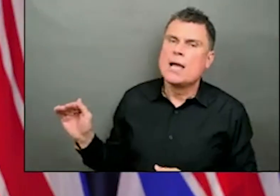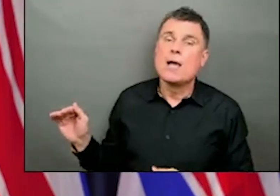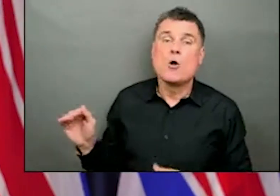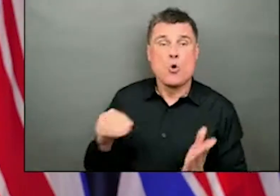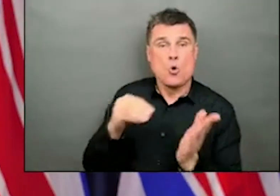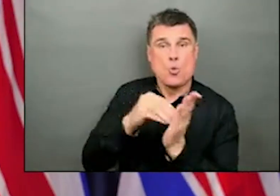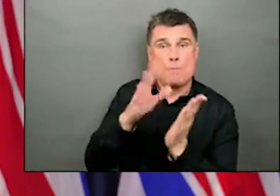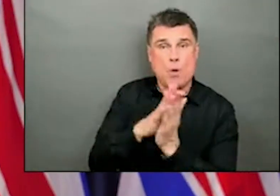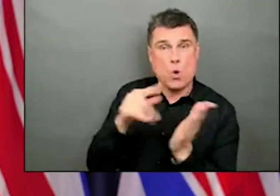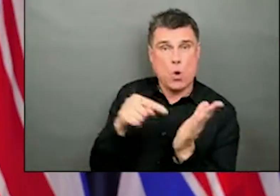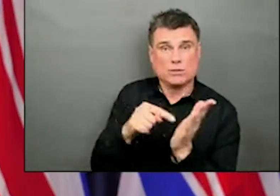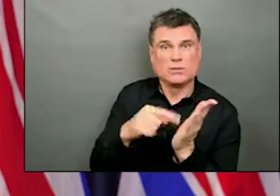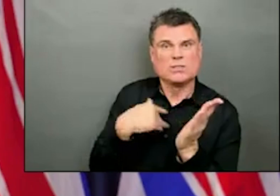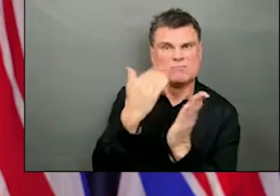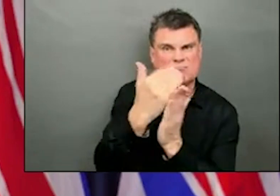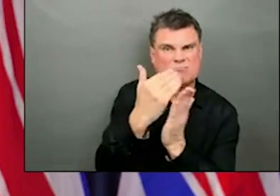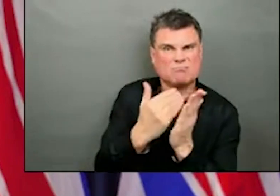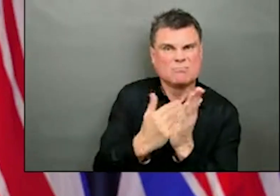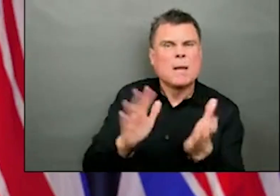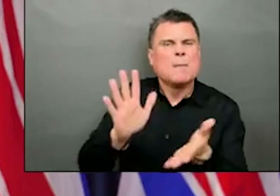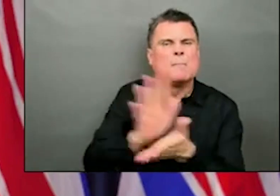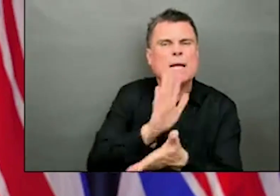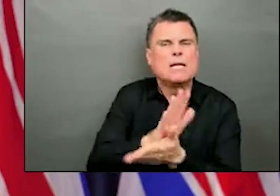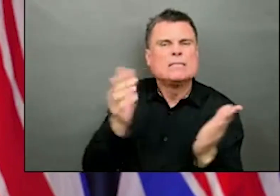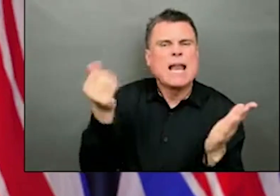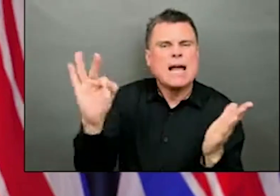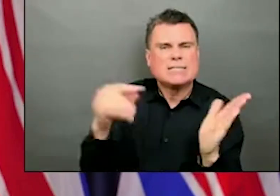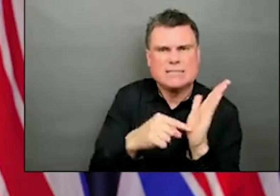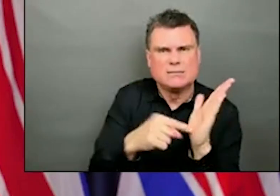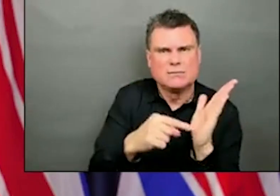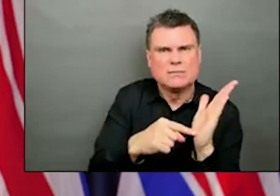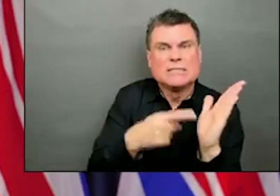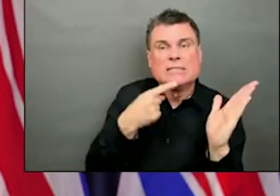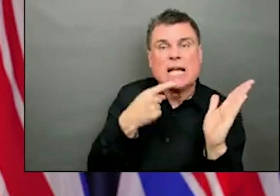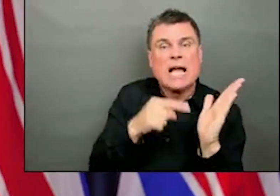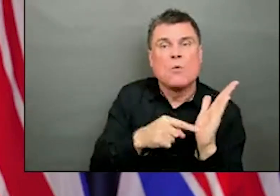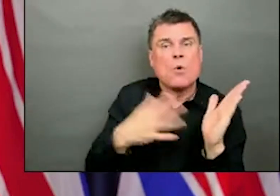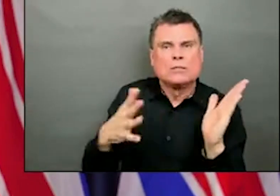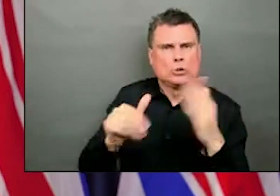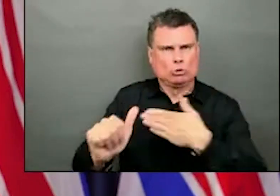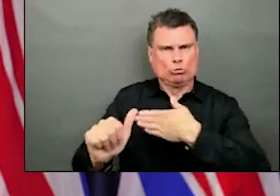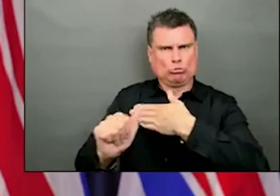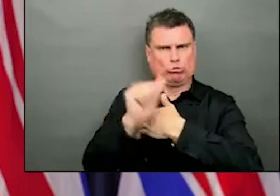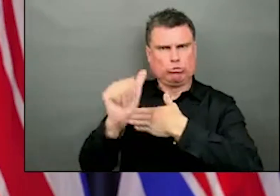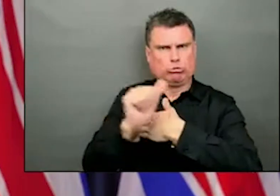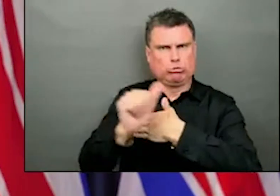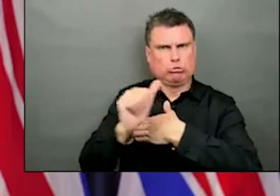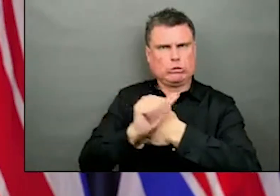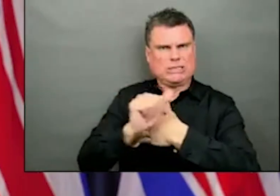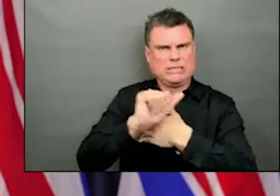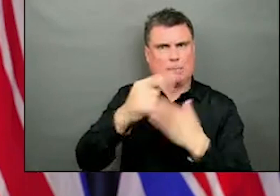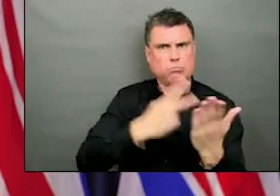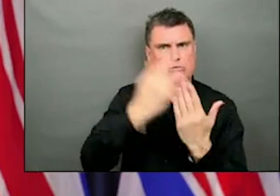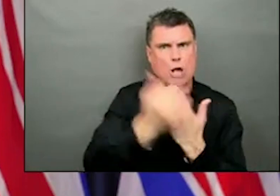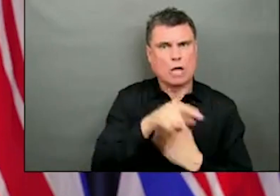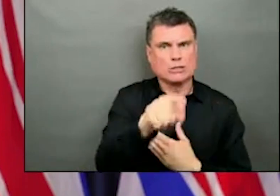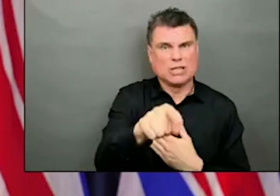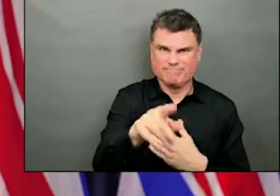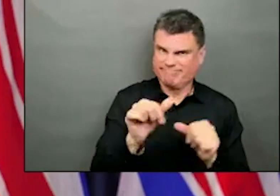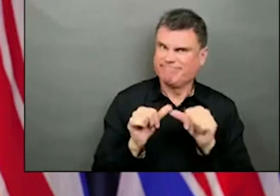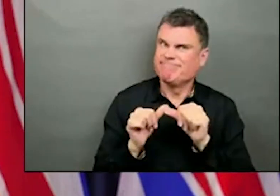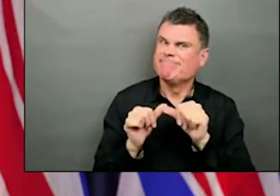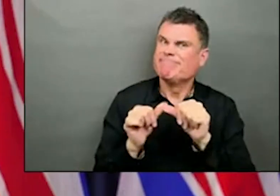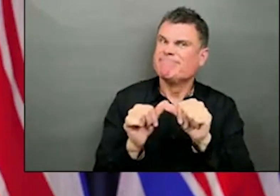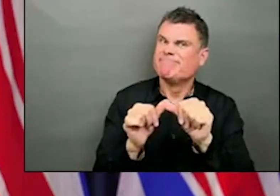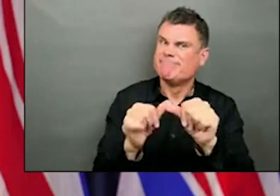of additional geotechnical issues on this project continues. In light of that